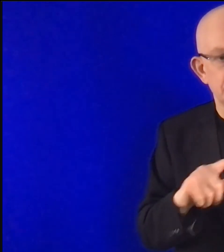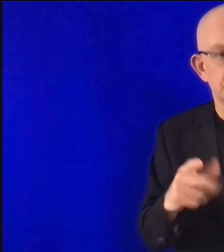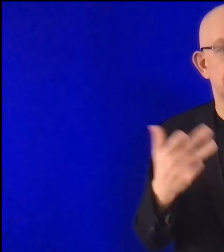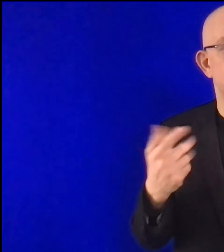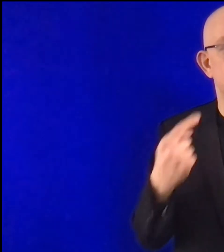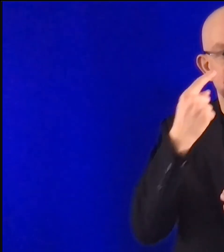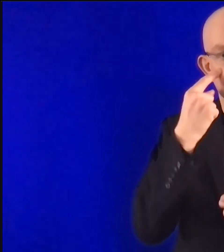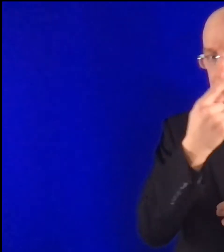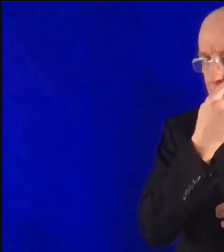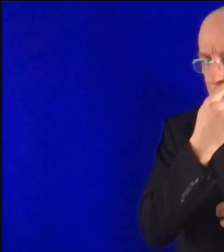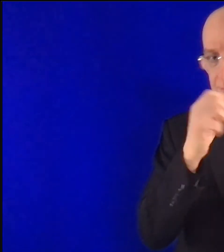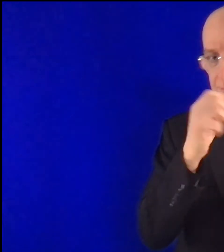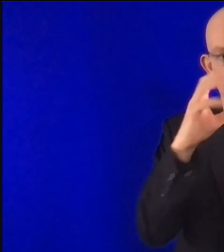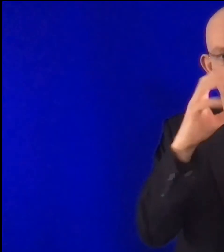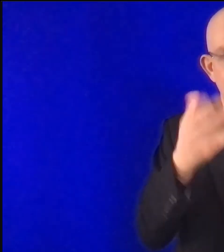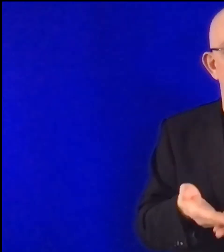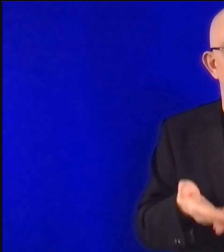clinic because